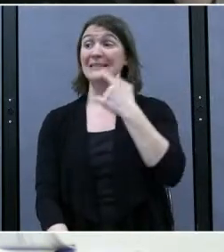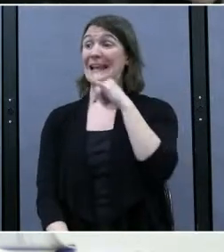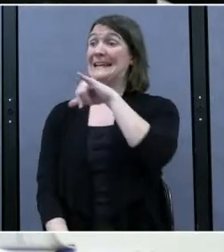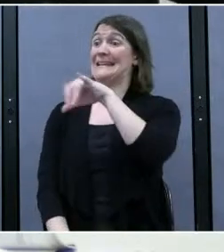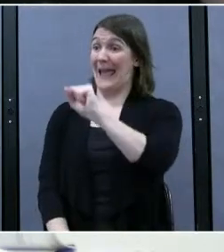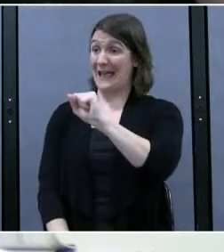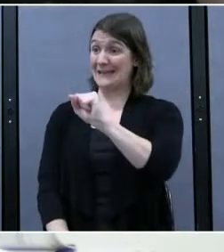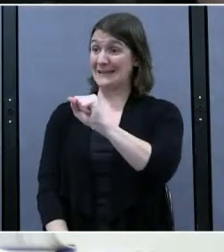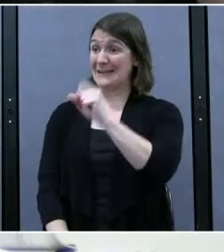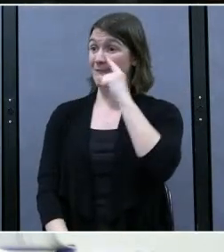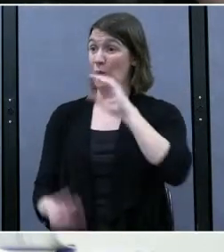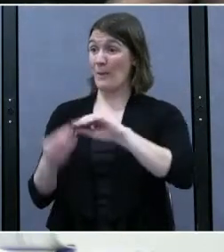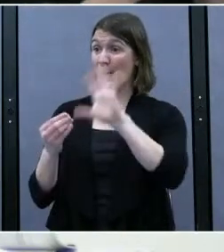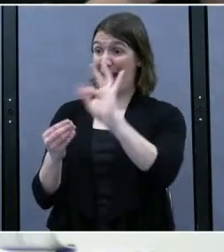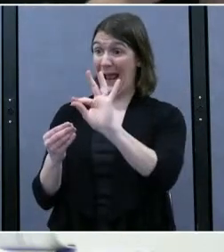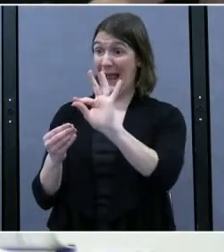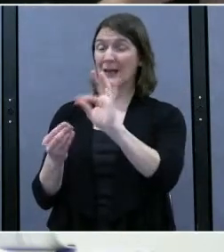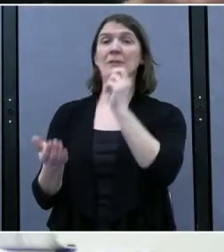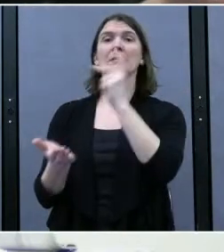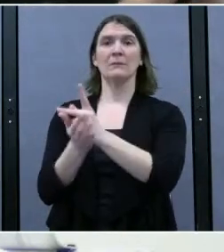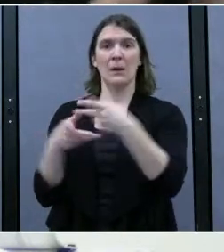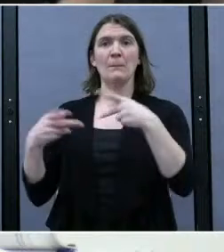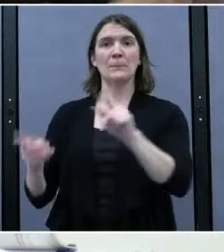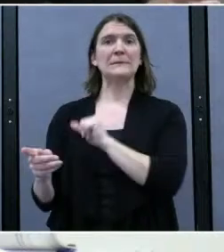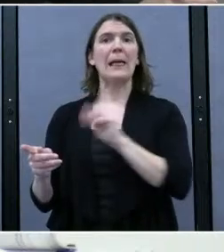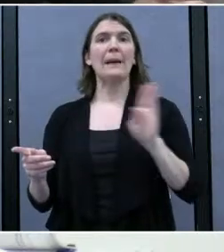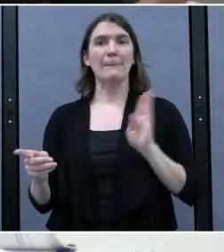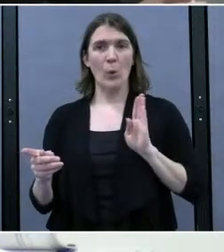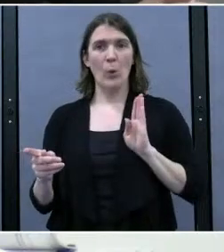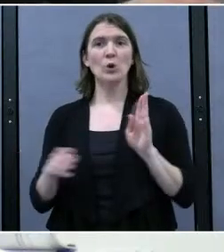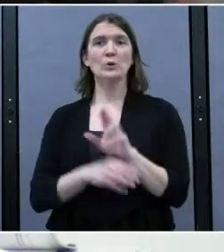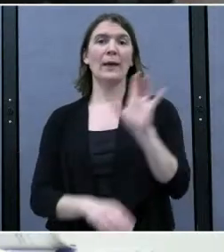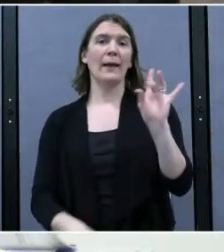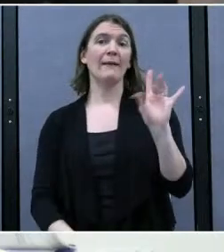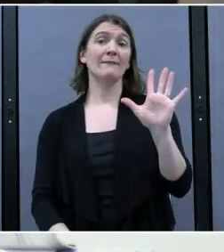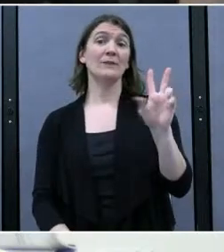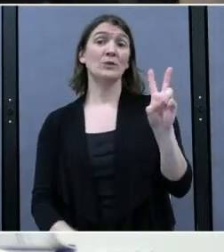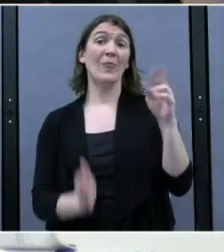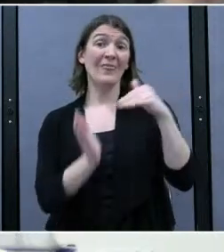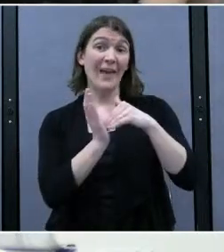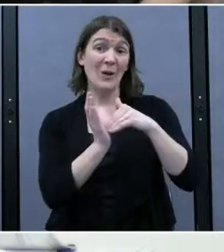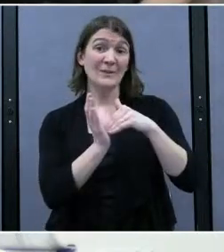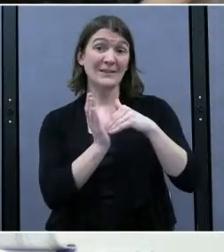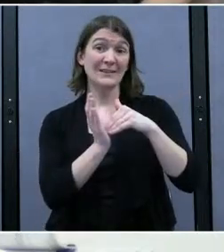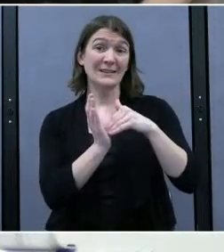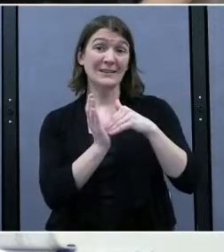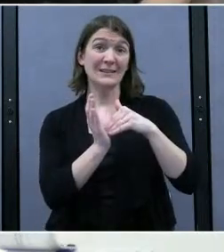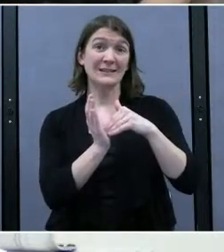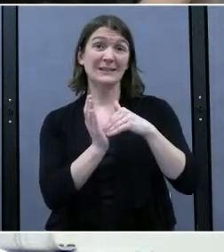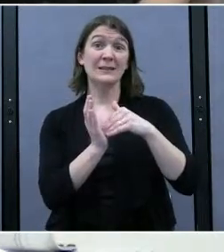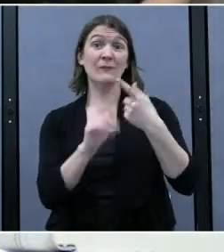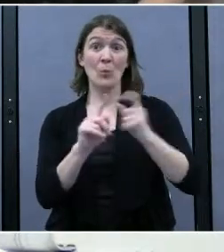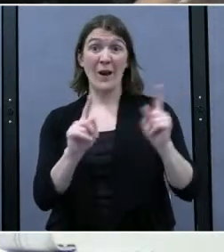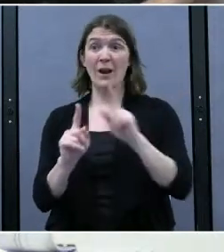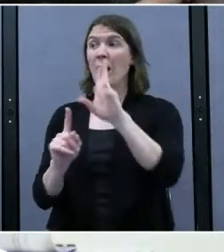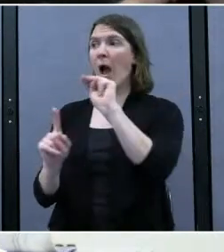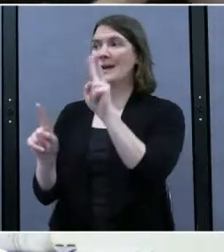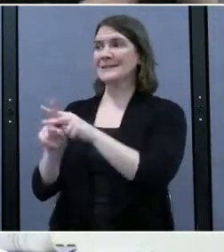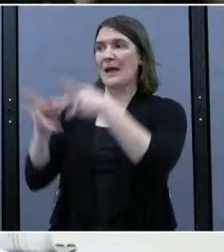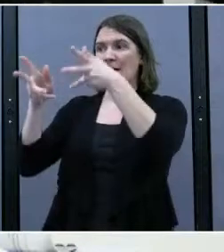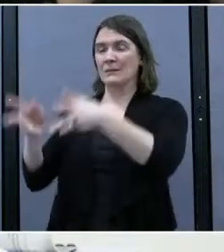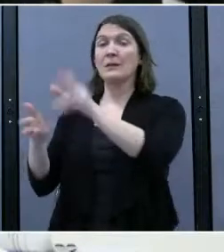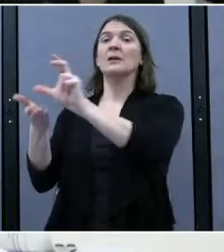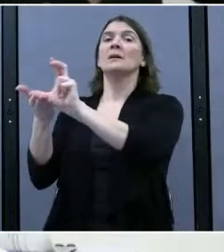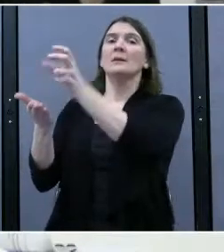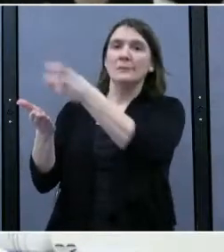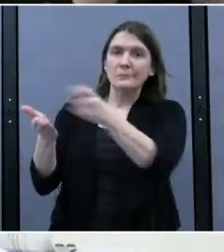vote on Article 9 authorizes the Select Board to use $852,000 from the unassigned fund balance to balance its